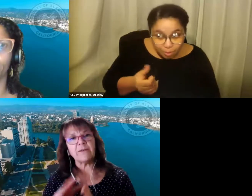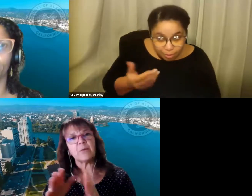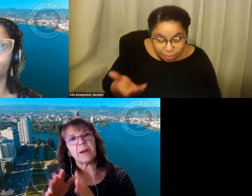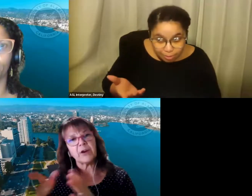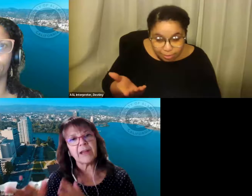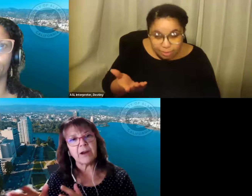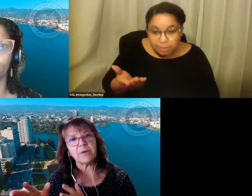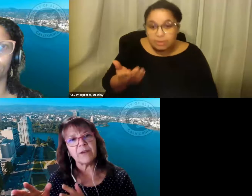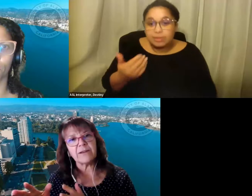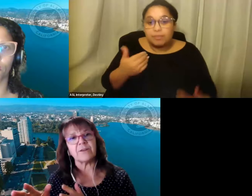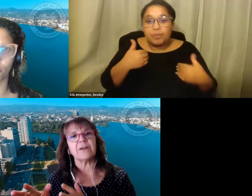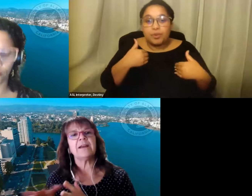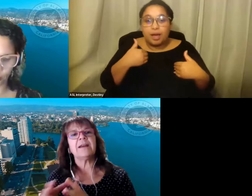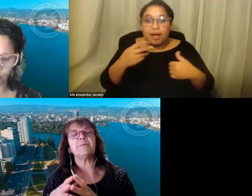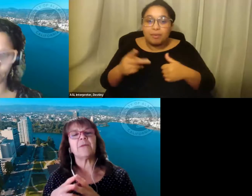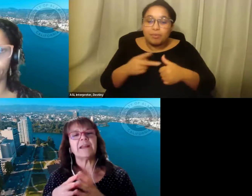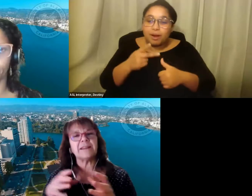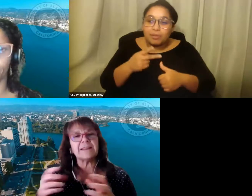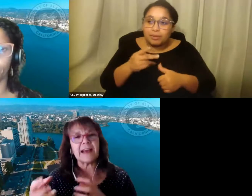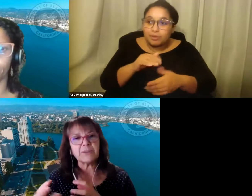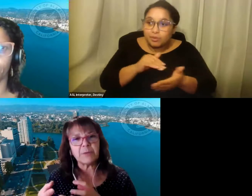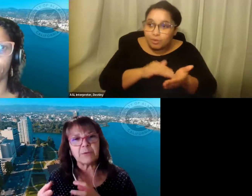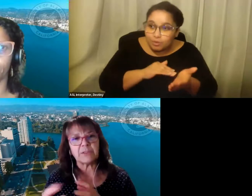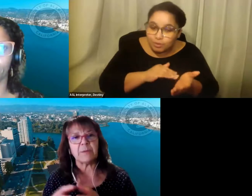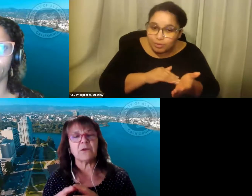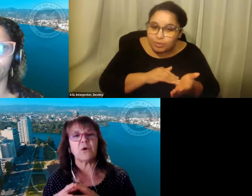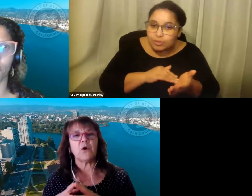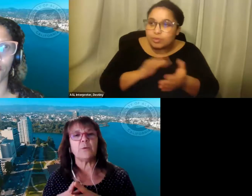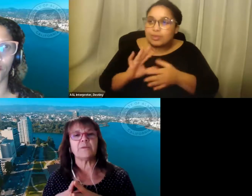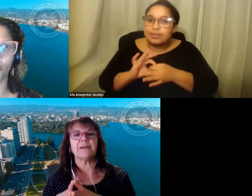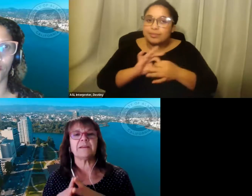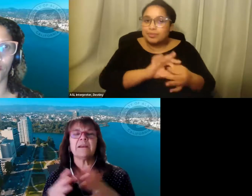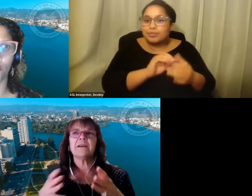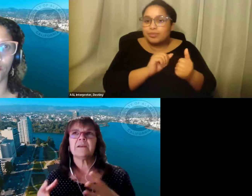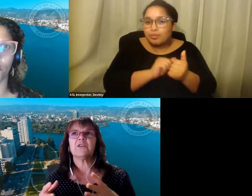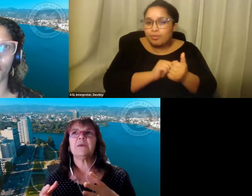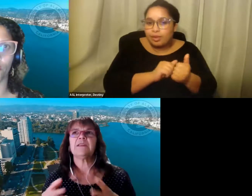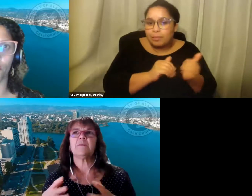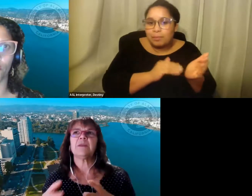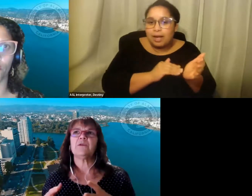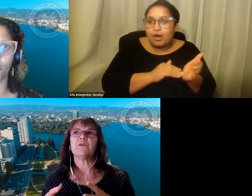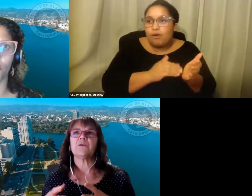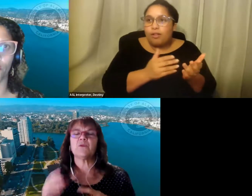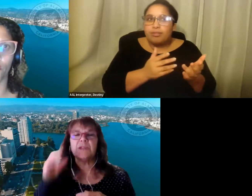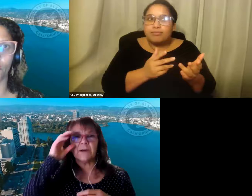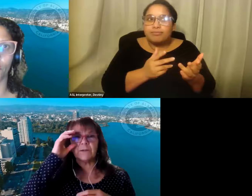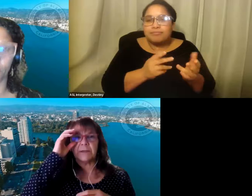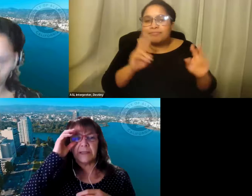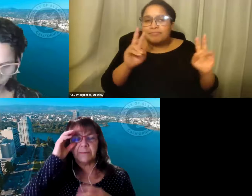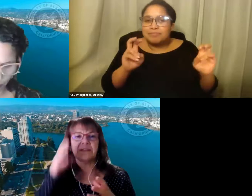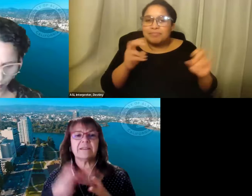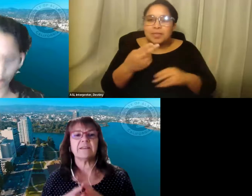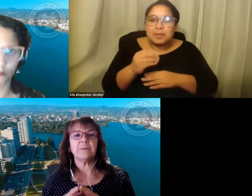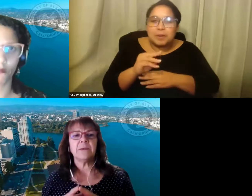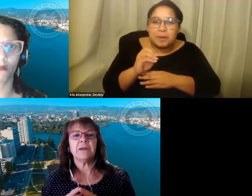do you have a primary care provider? And attach people to medical homes, because so many of the people who reach out to